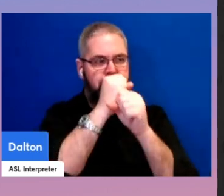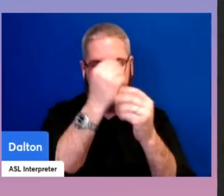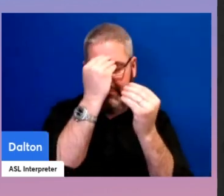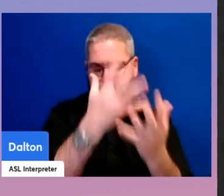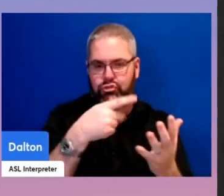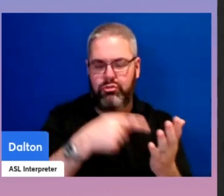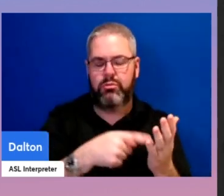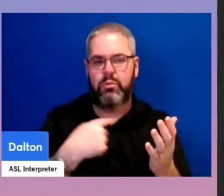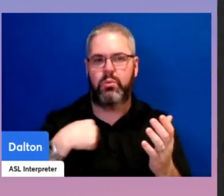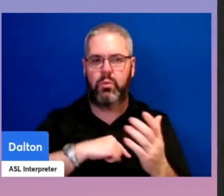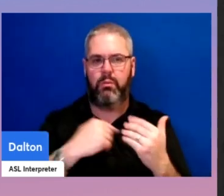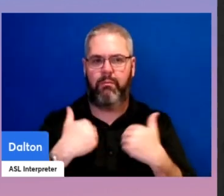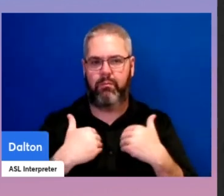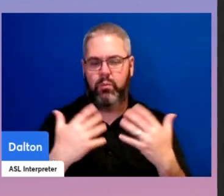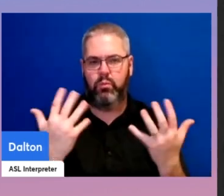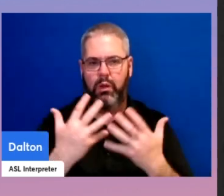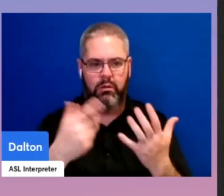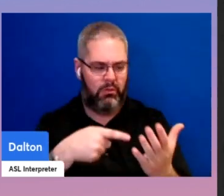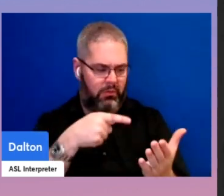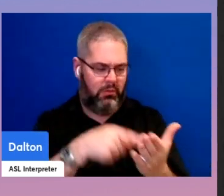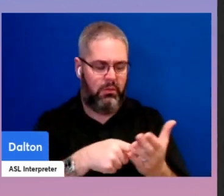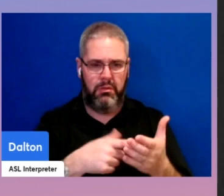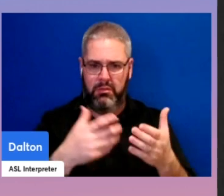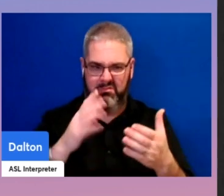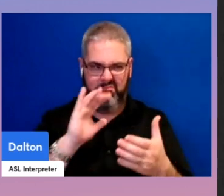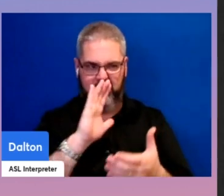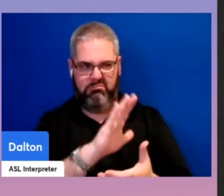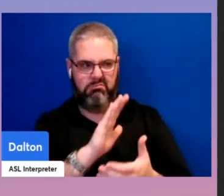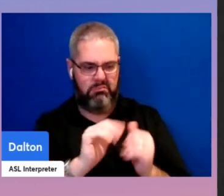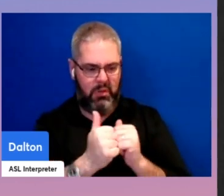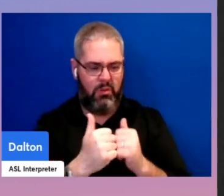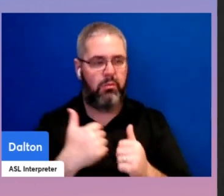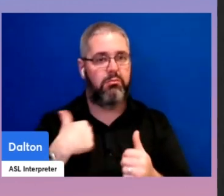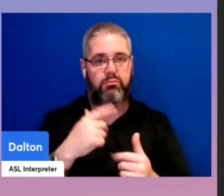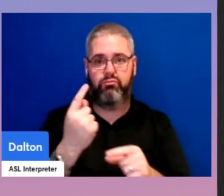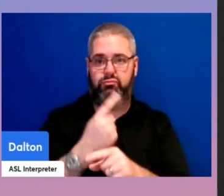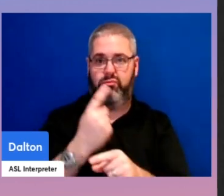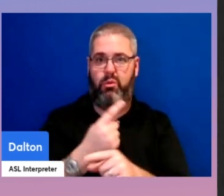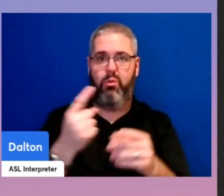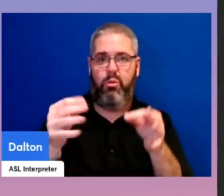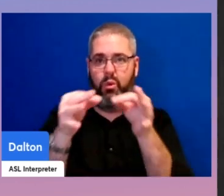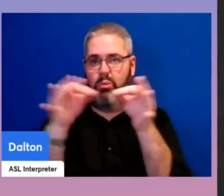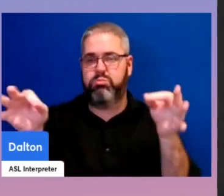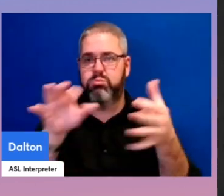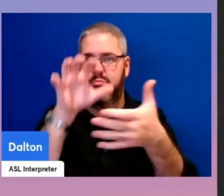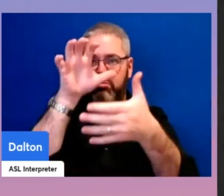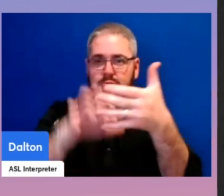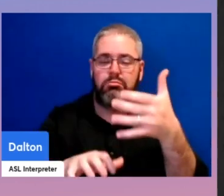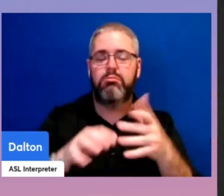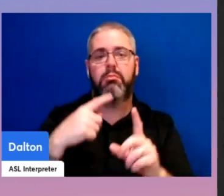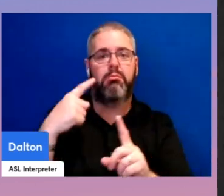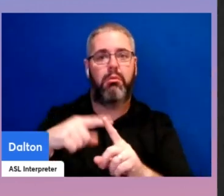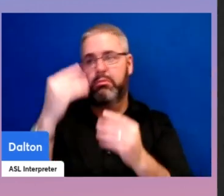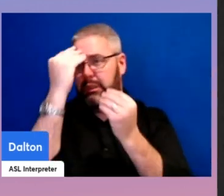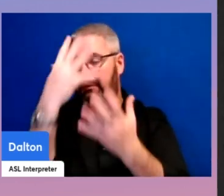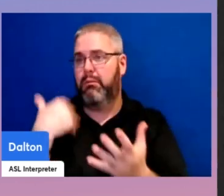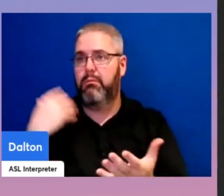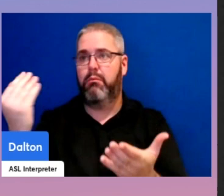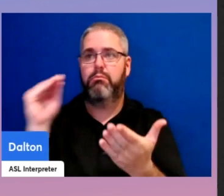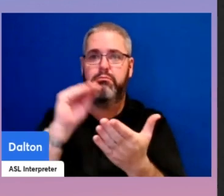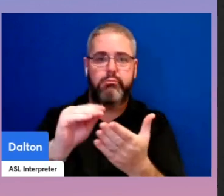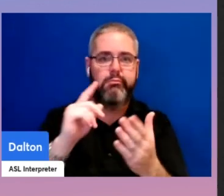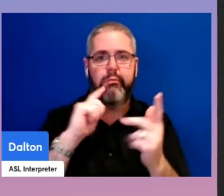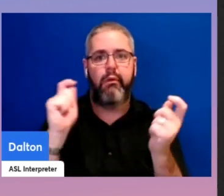what this method takes in is it takes in the plain text, it takes in the context if we chose that we wanted to do any convergent